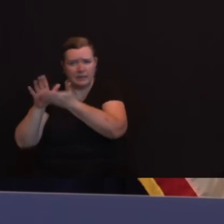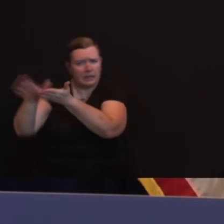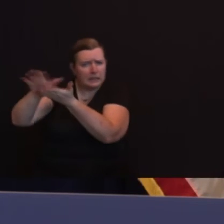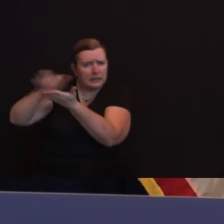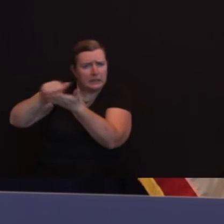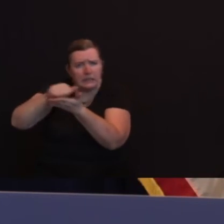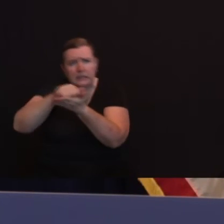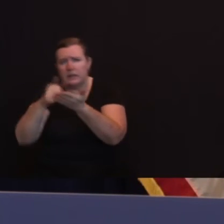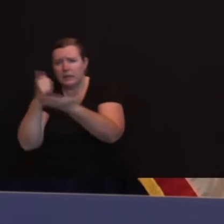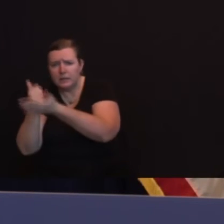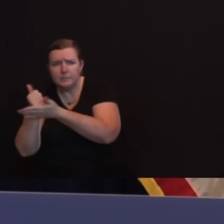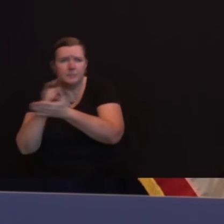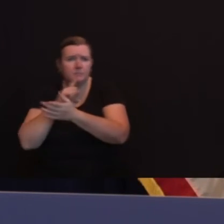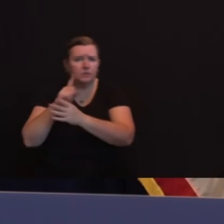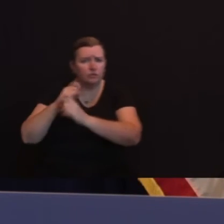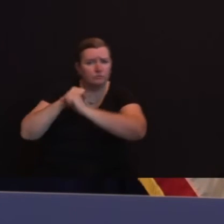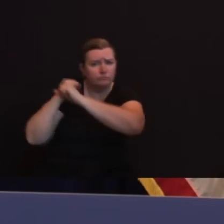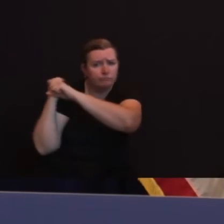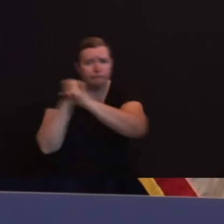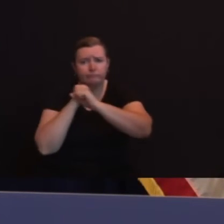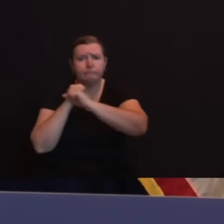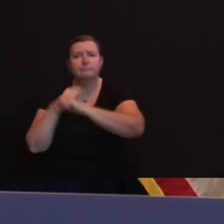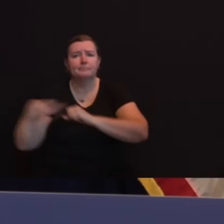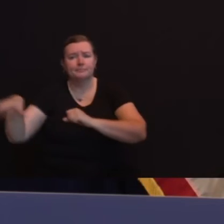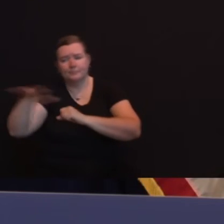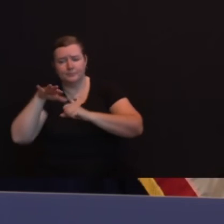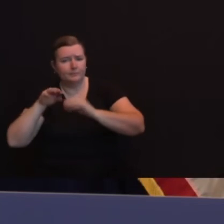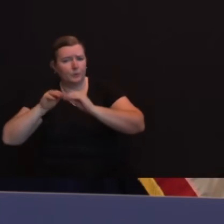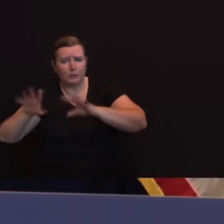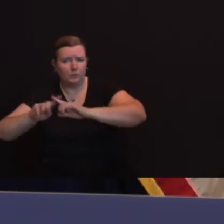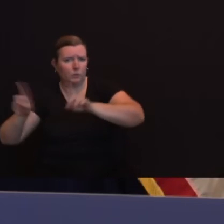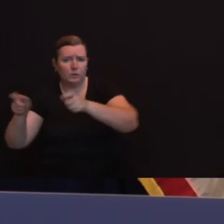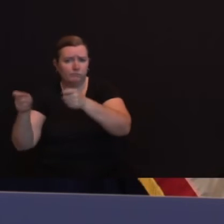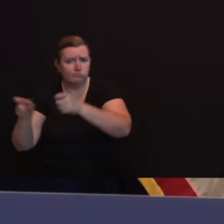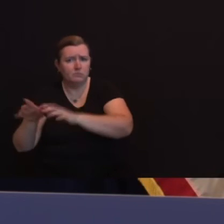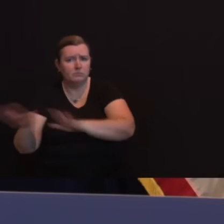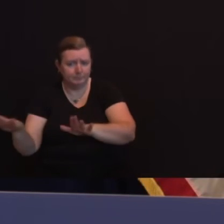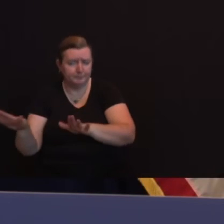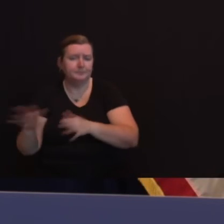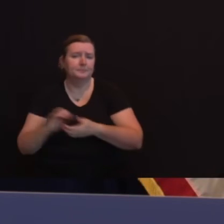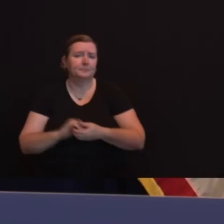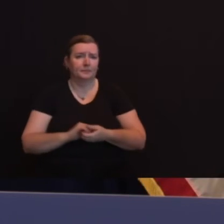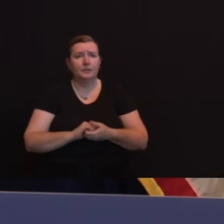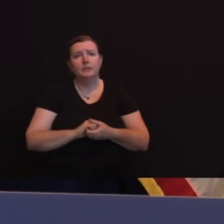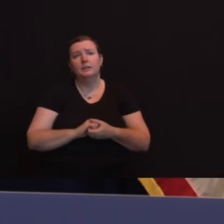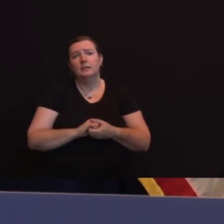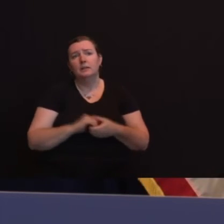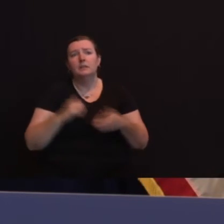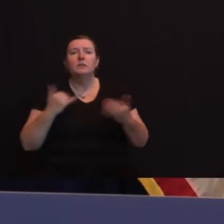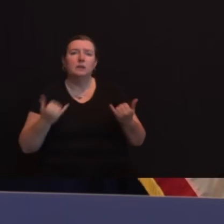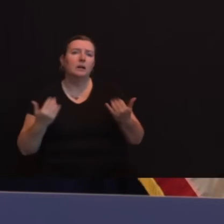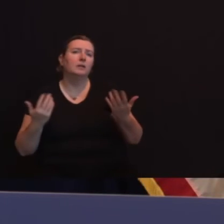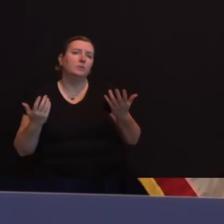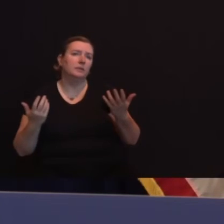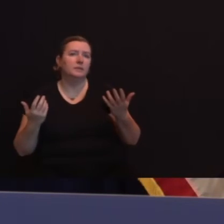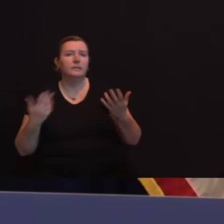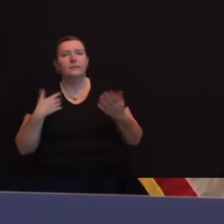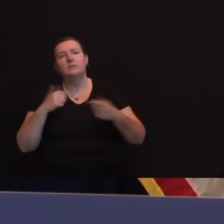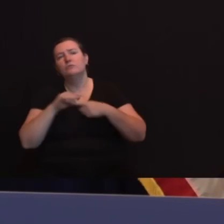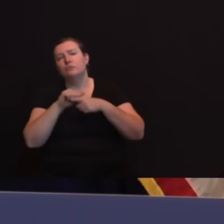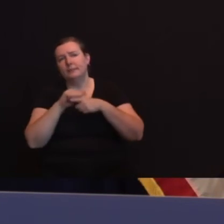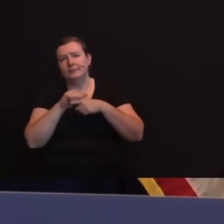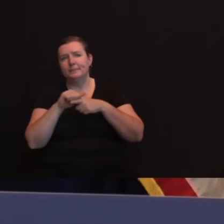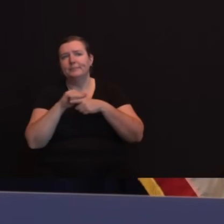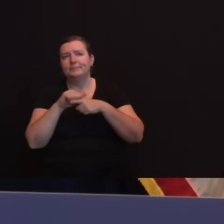in a series of educational sessions as part of the National Echo Nursing Home COVID-19 Action Network